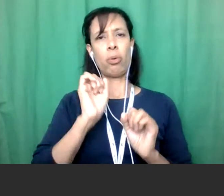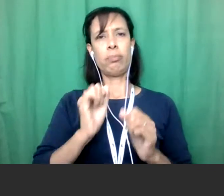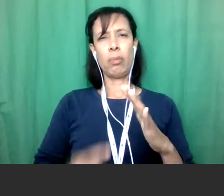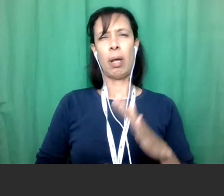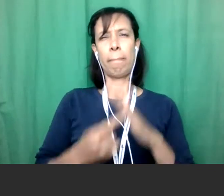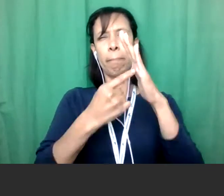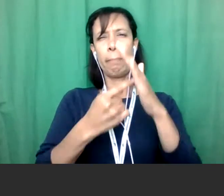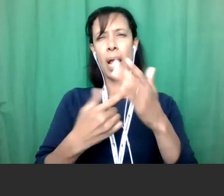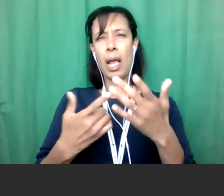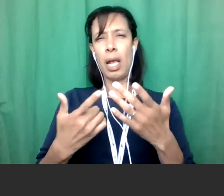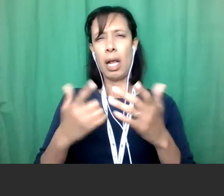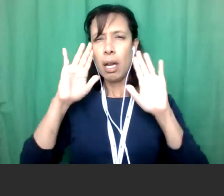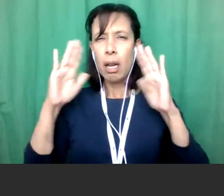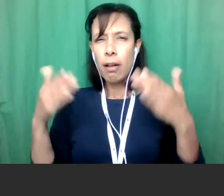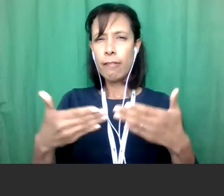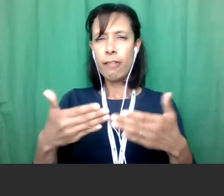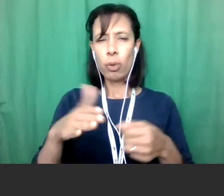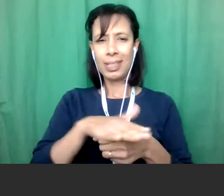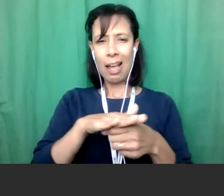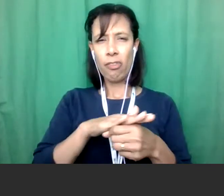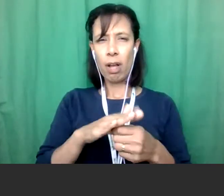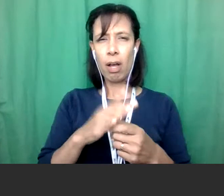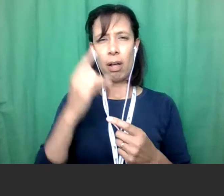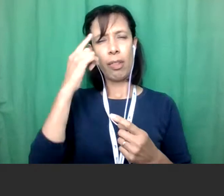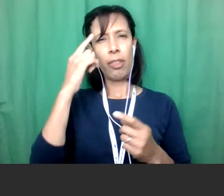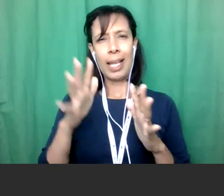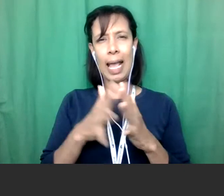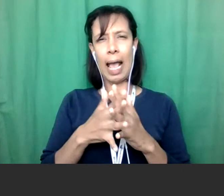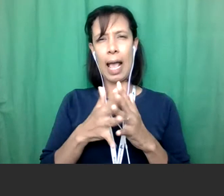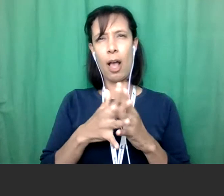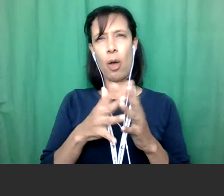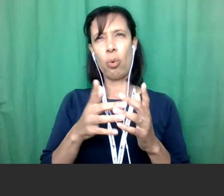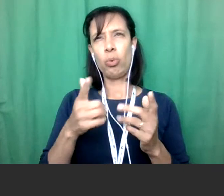sharpen this more precisely.